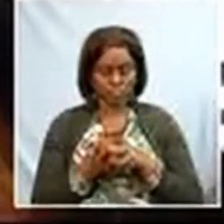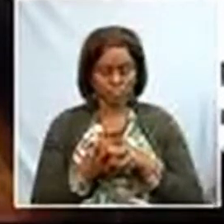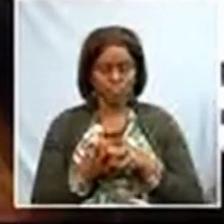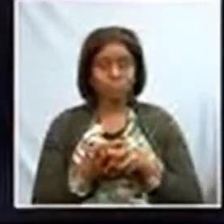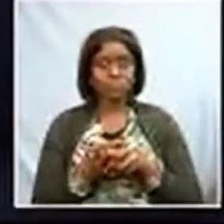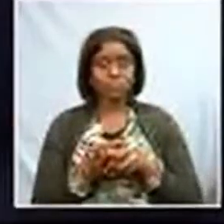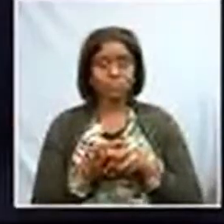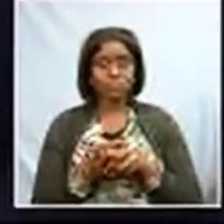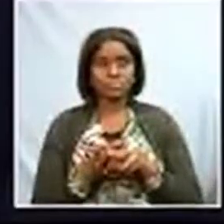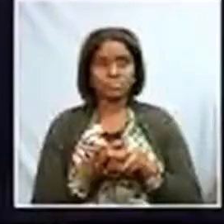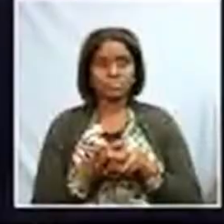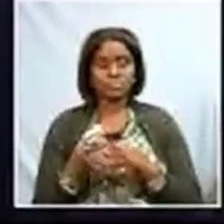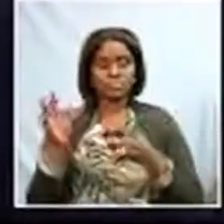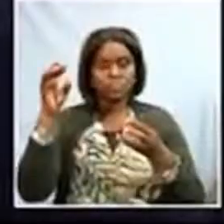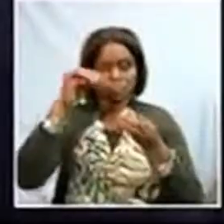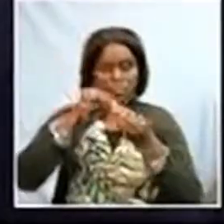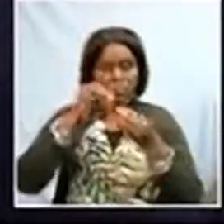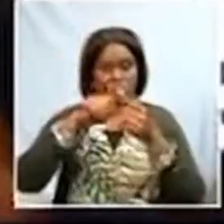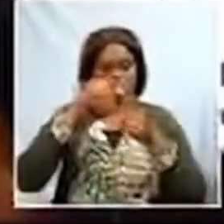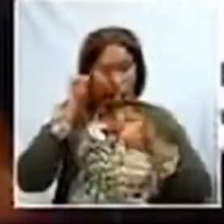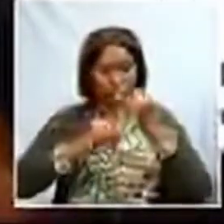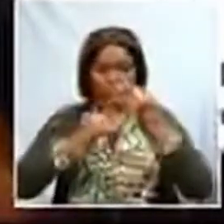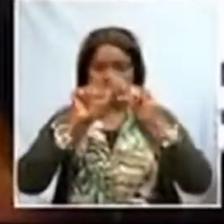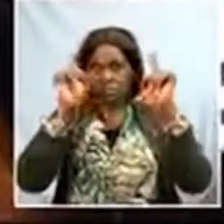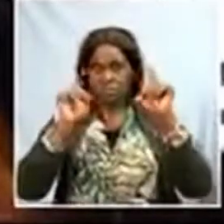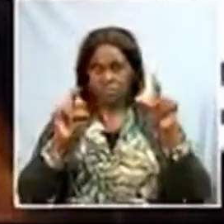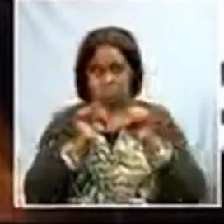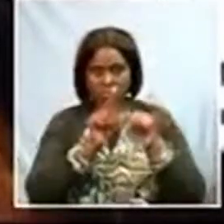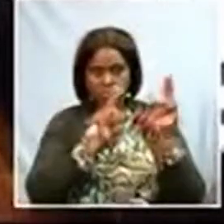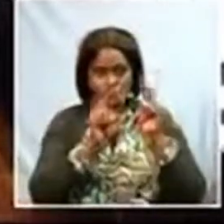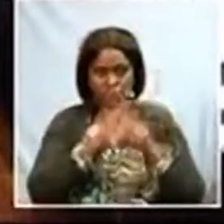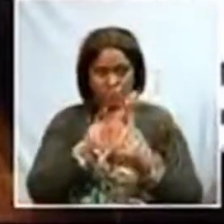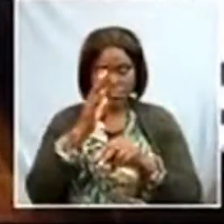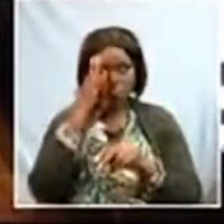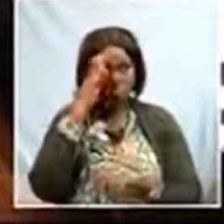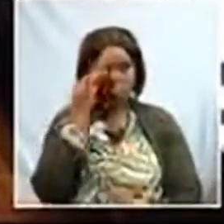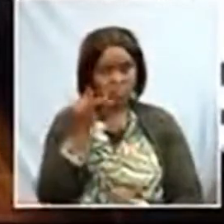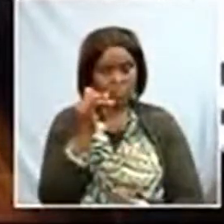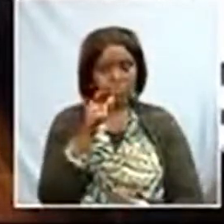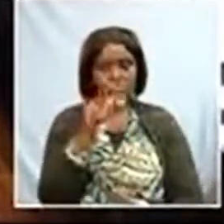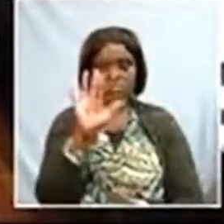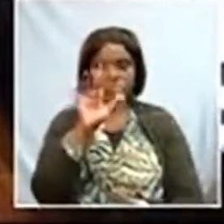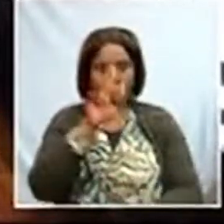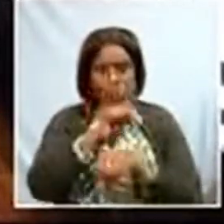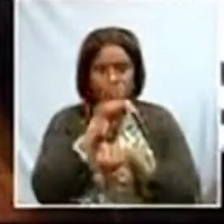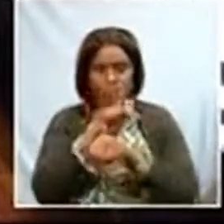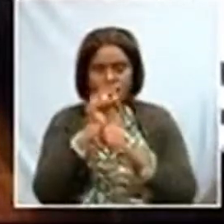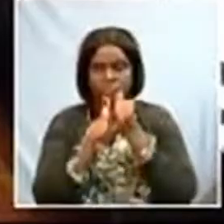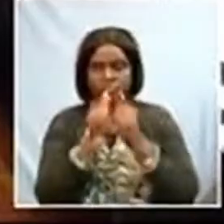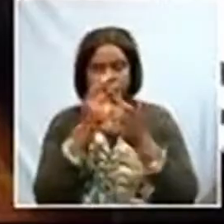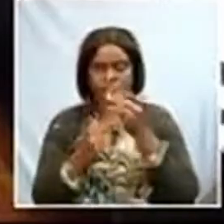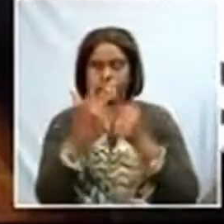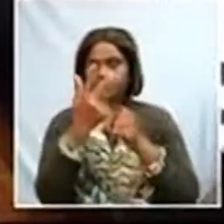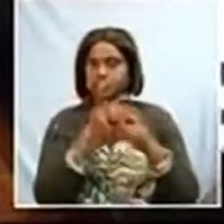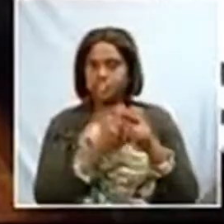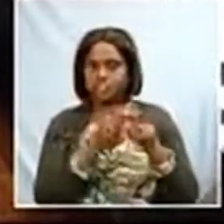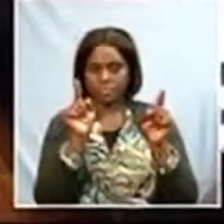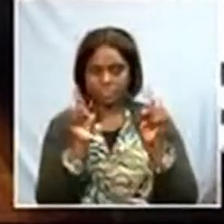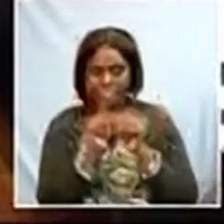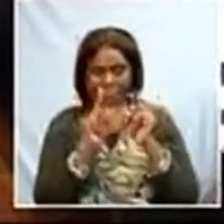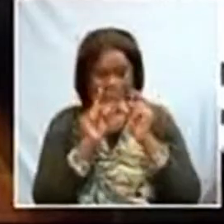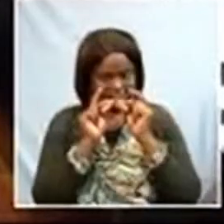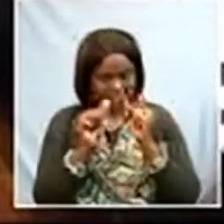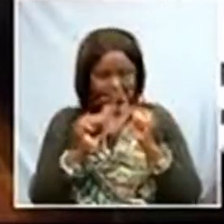You should also, in addition to the completion certificate, you should also respond as to why your projects that are supposed to take 3 months, they always